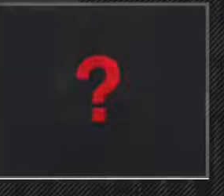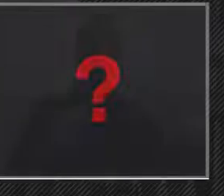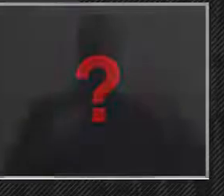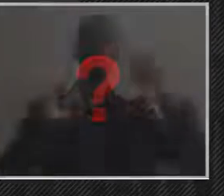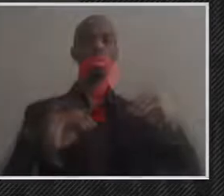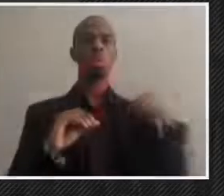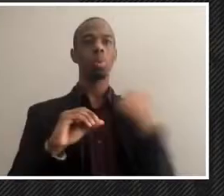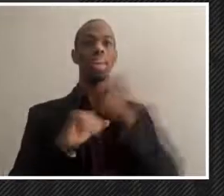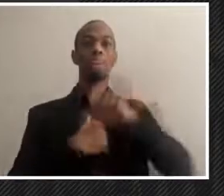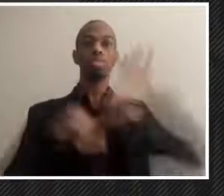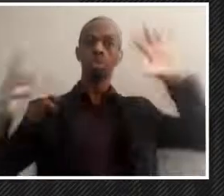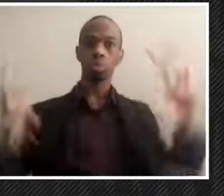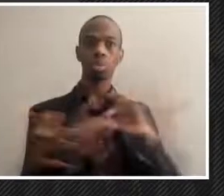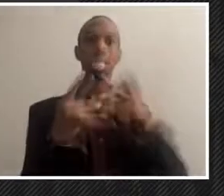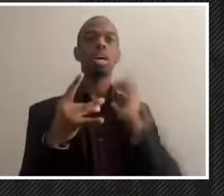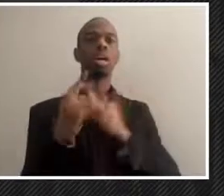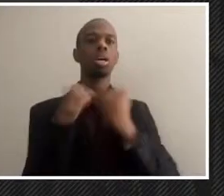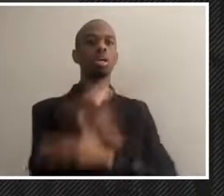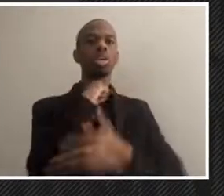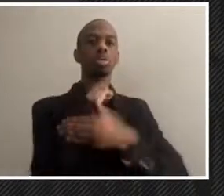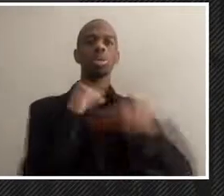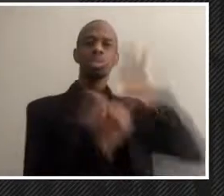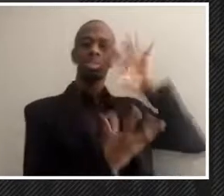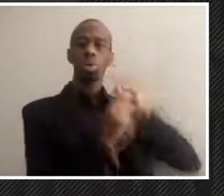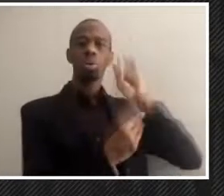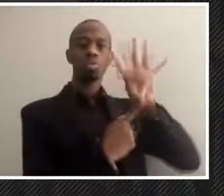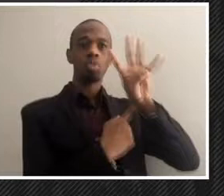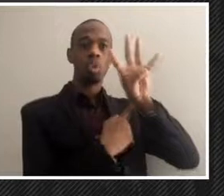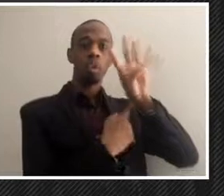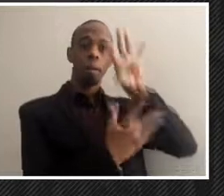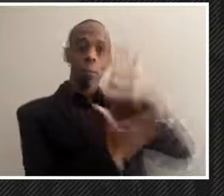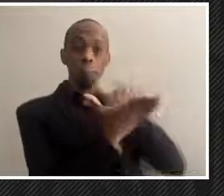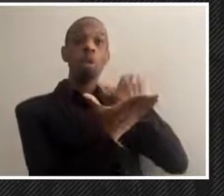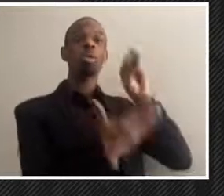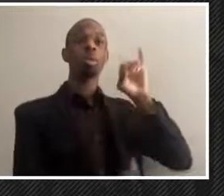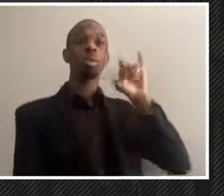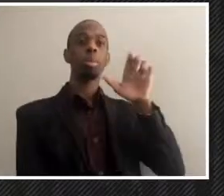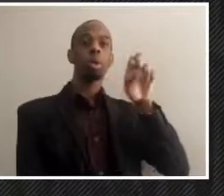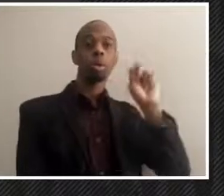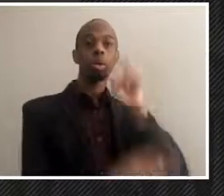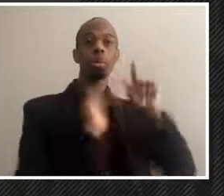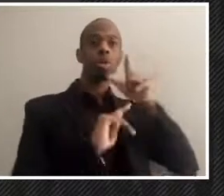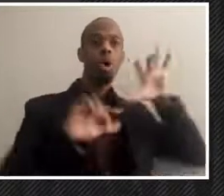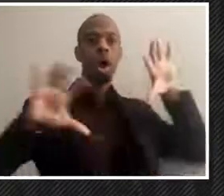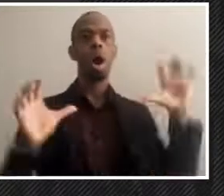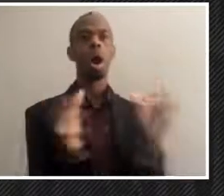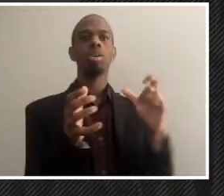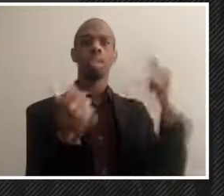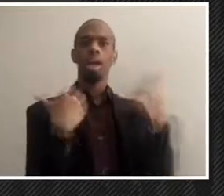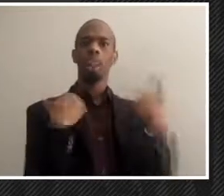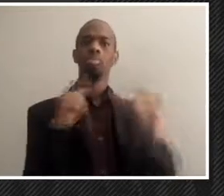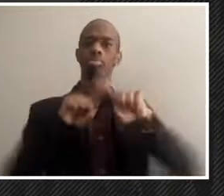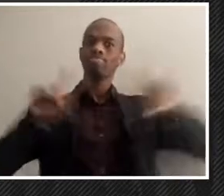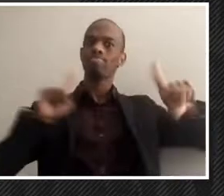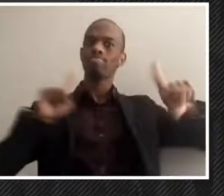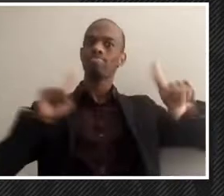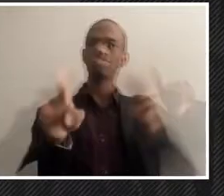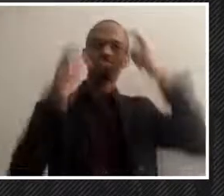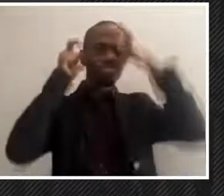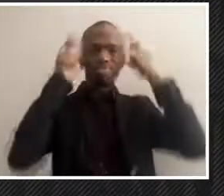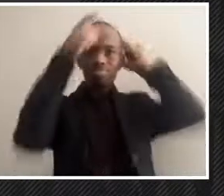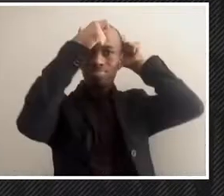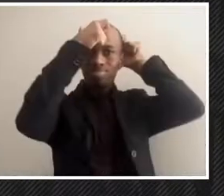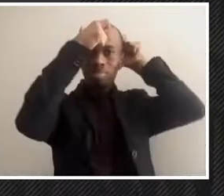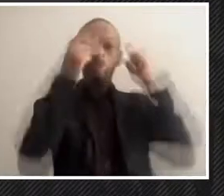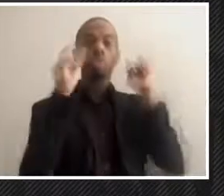a different side than what we're speaking about now. Somebody, anybody, please talk to me about reunification.